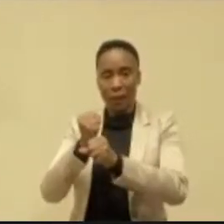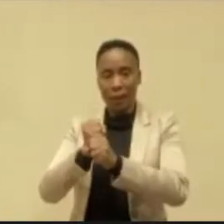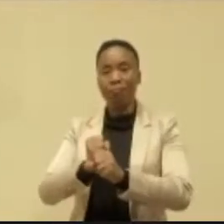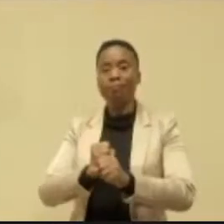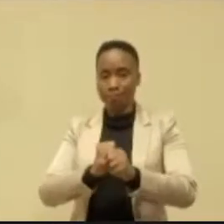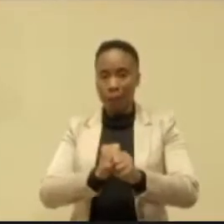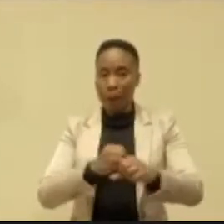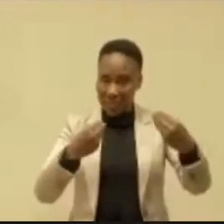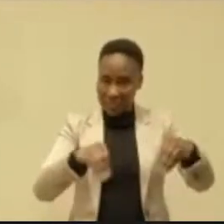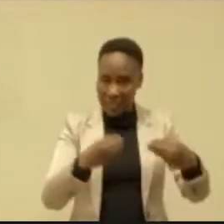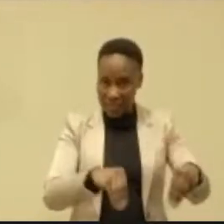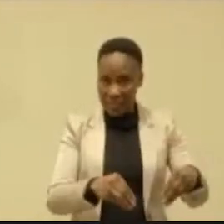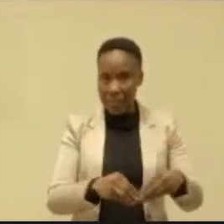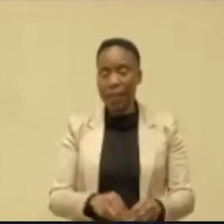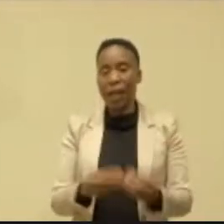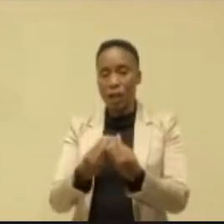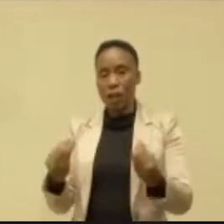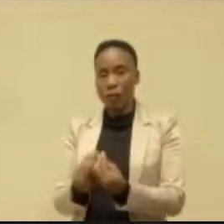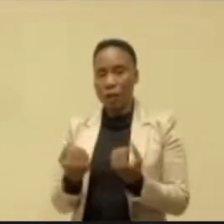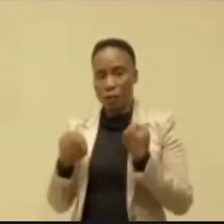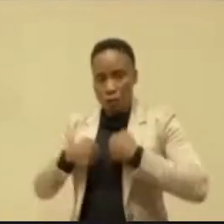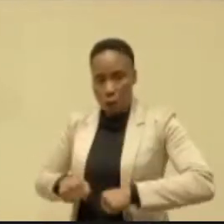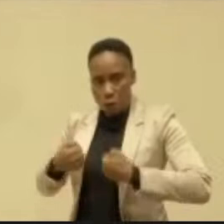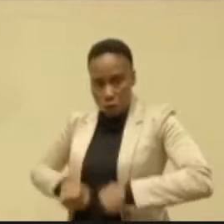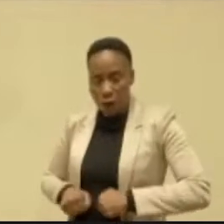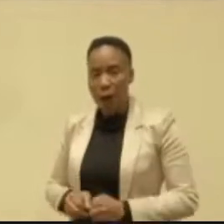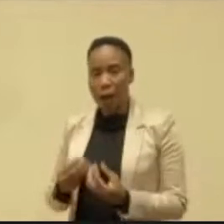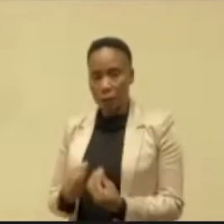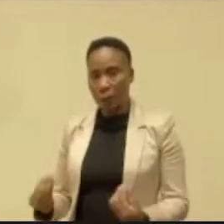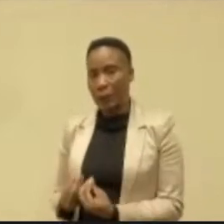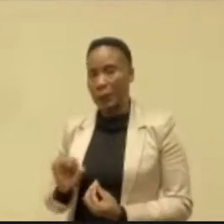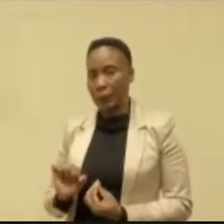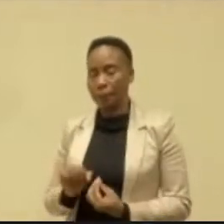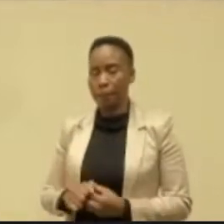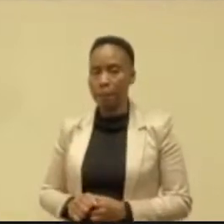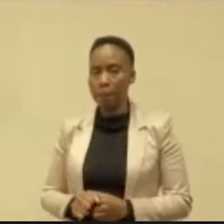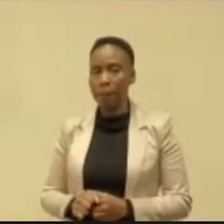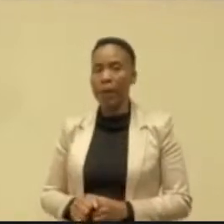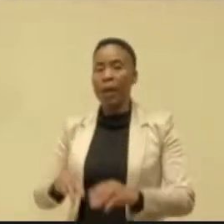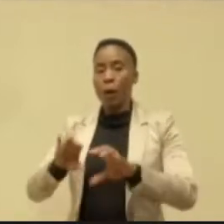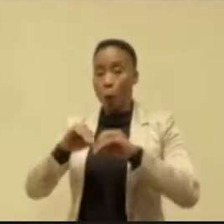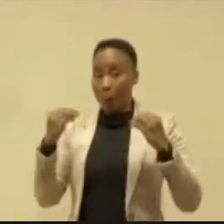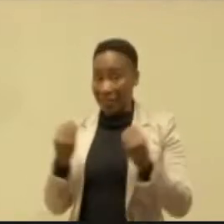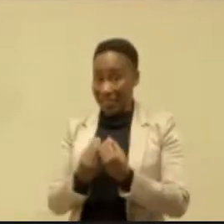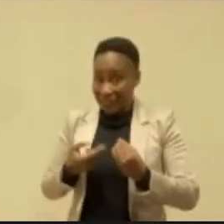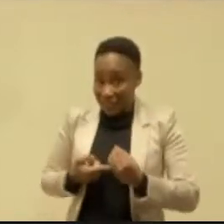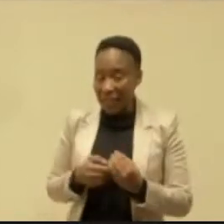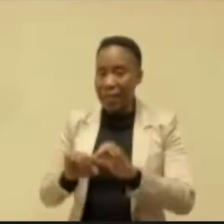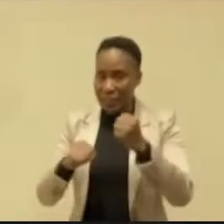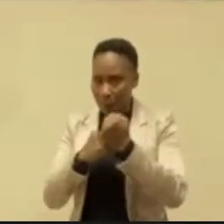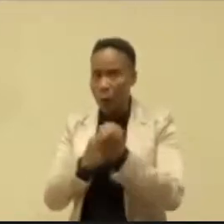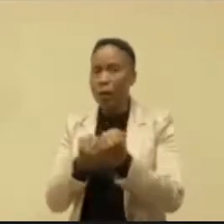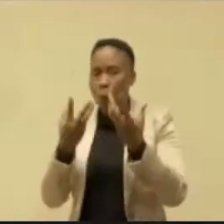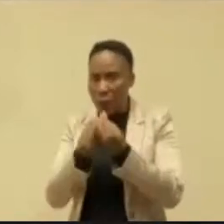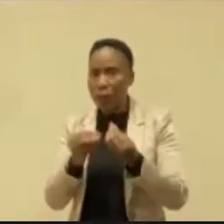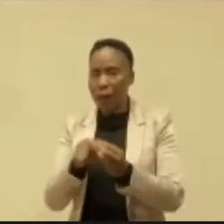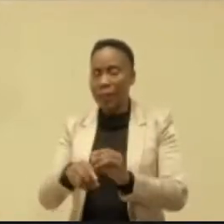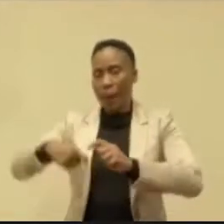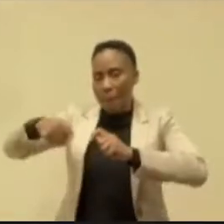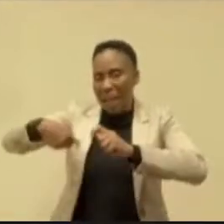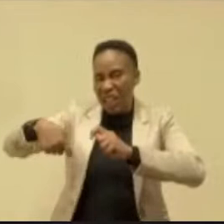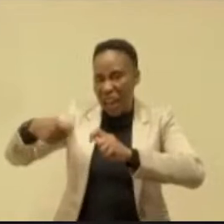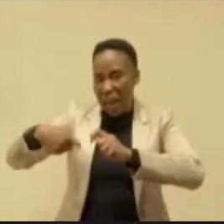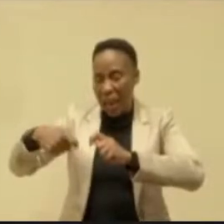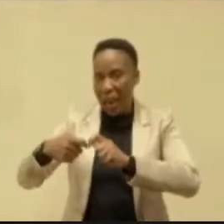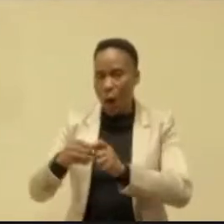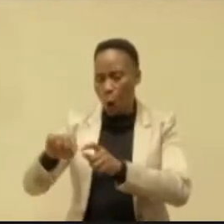manufactured includes overalls dresses chefs and trousers the cooperative will be supported with an embroidery machine that will enable